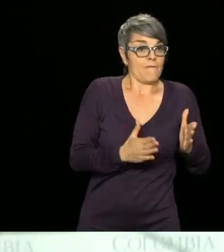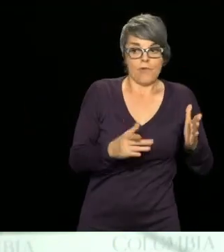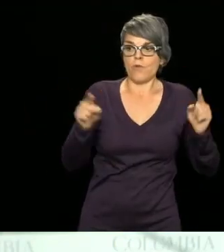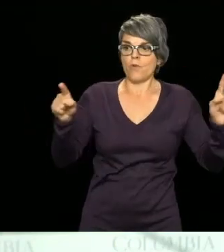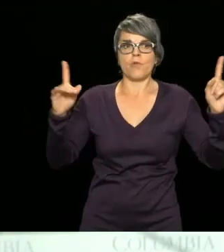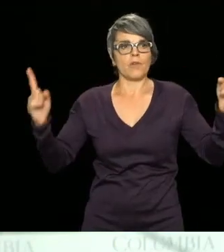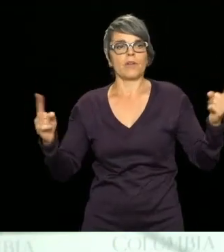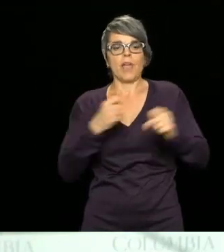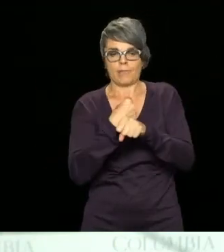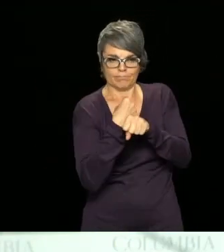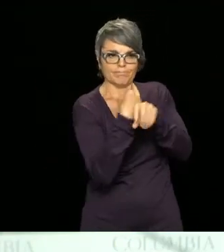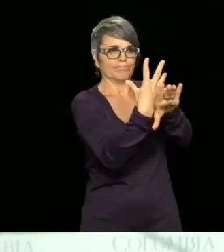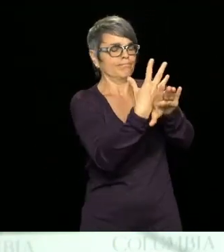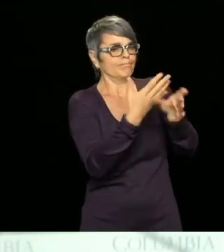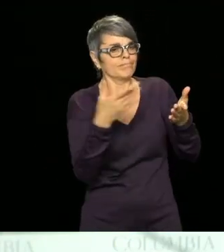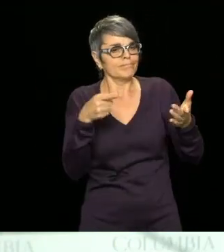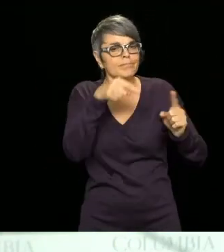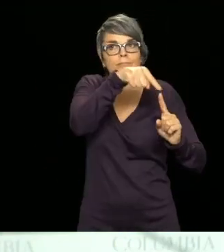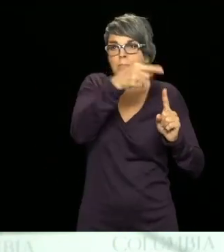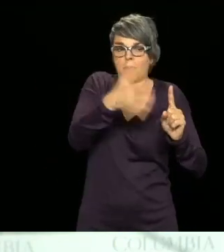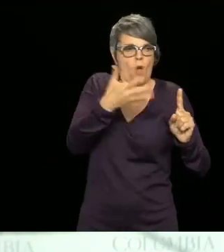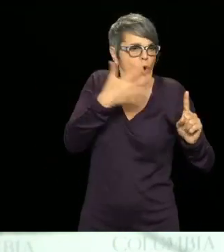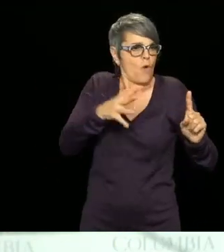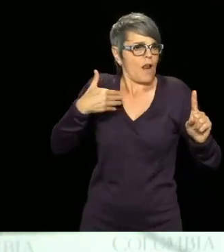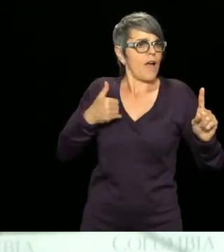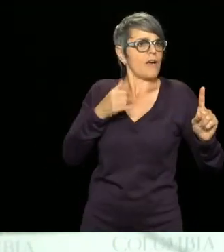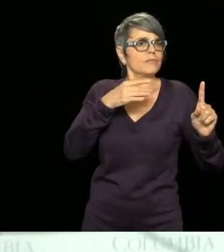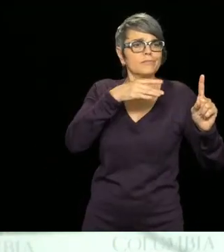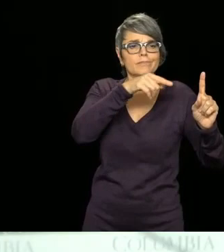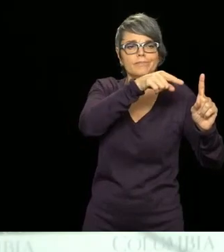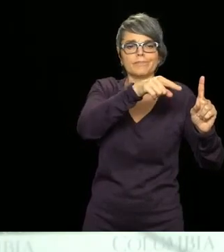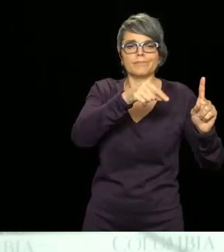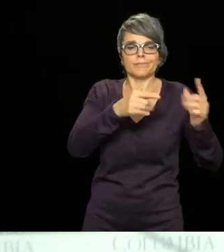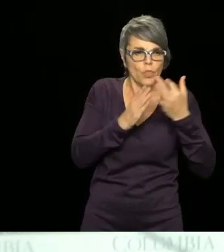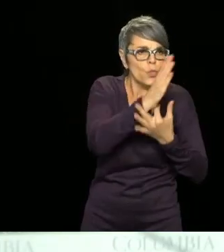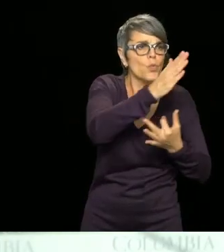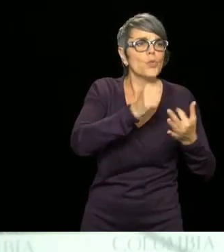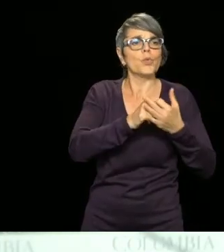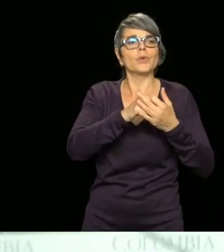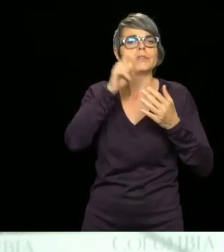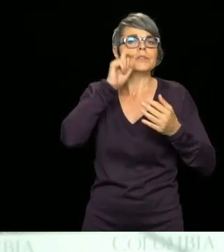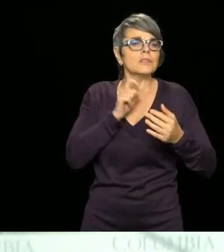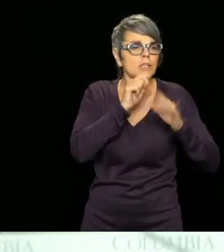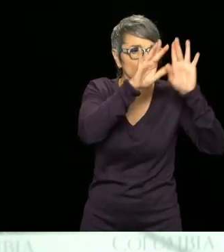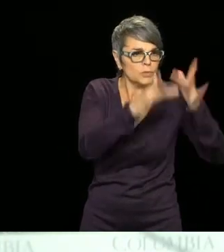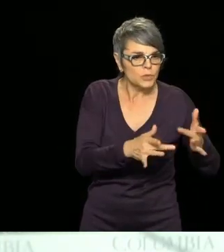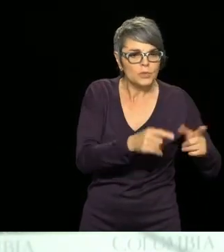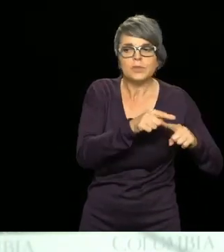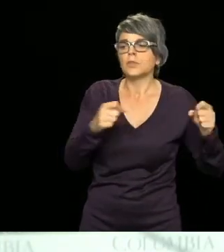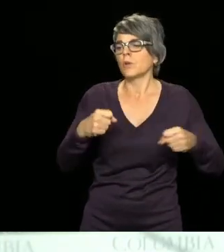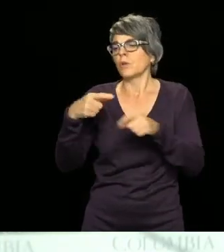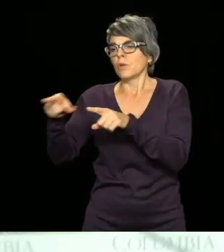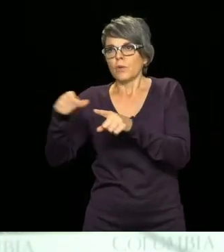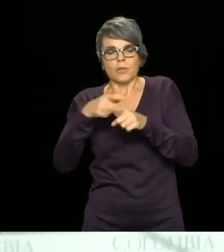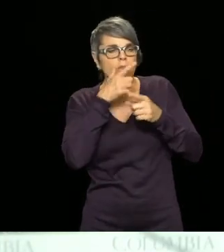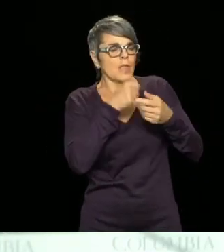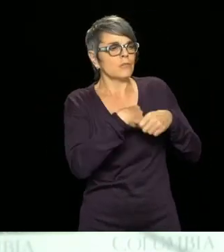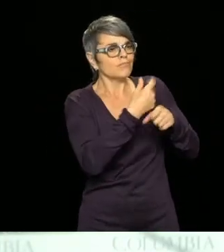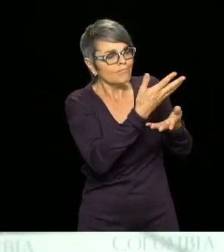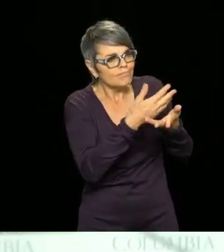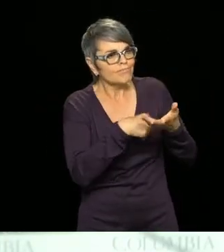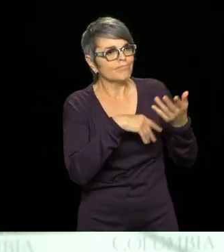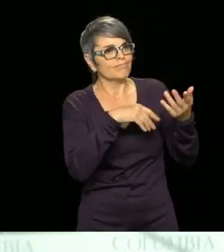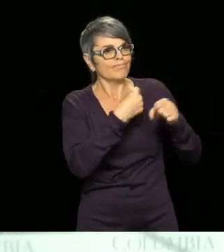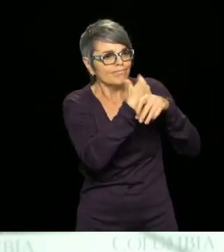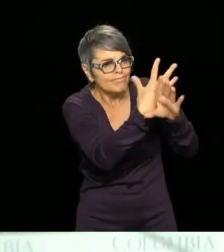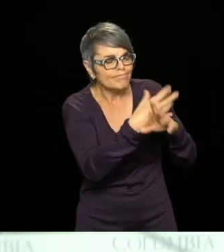process of healing and talking with their counselors and doing what essentially is called processing work. So it's really been challenging